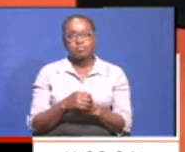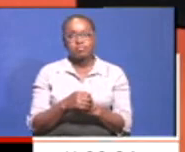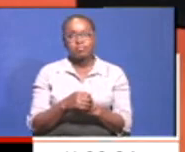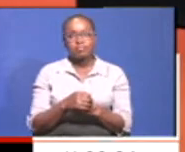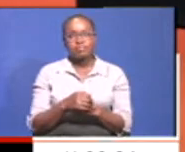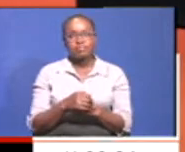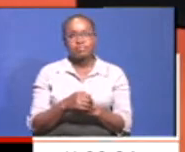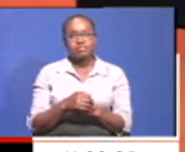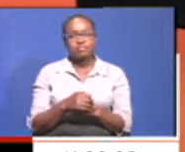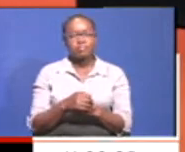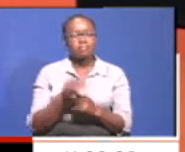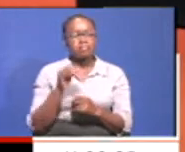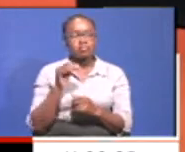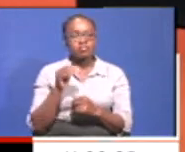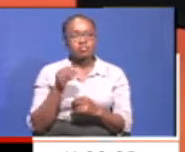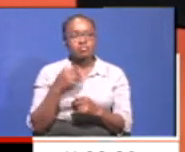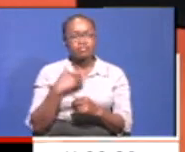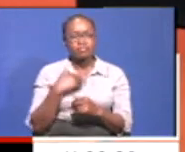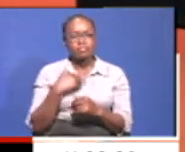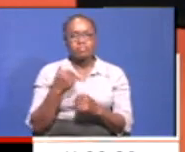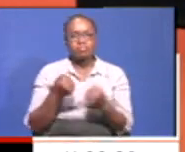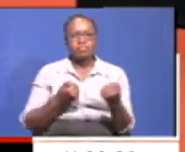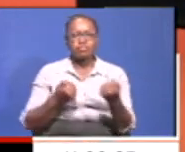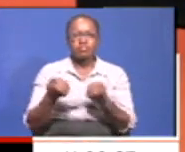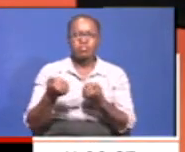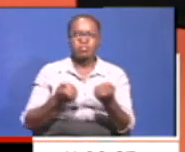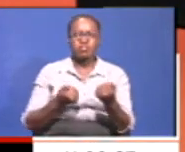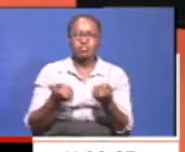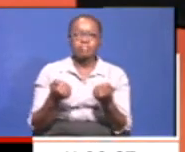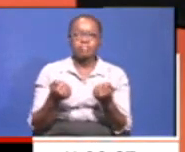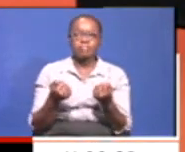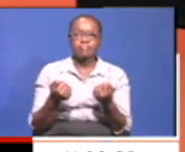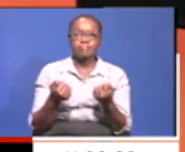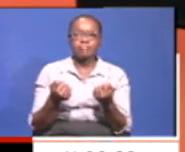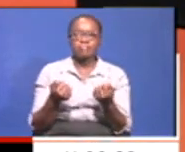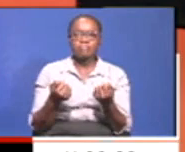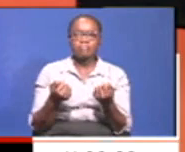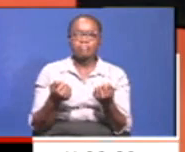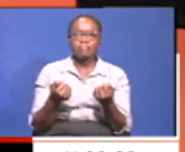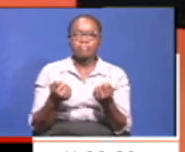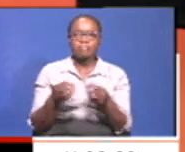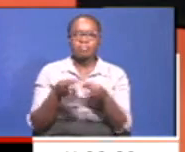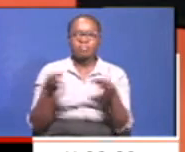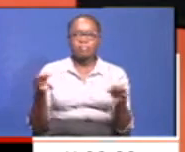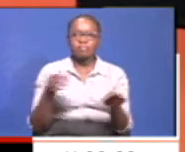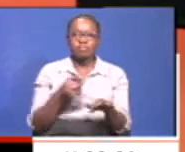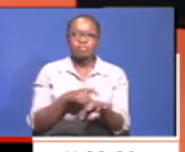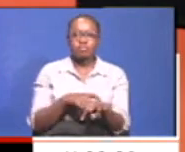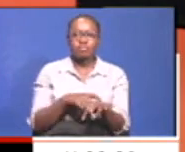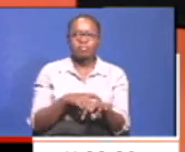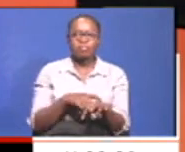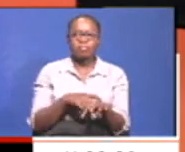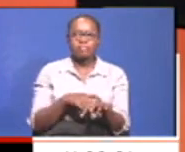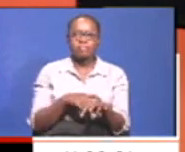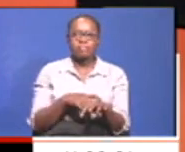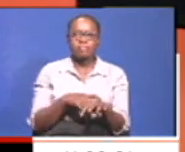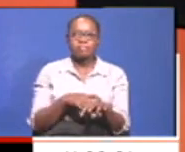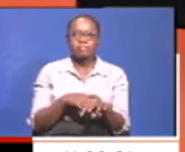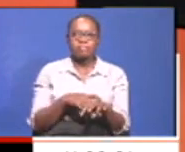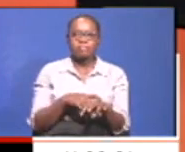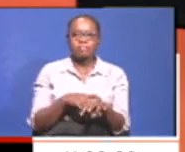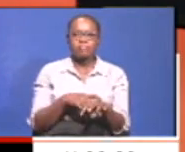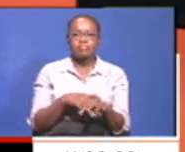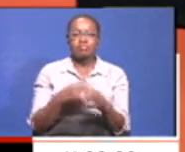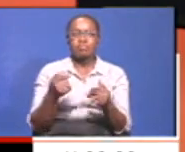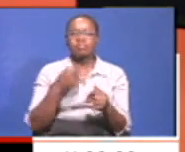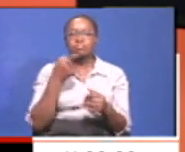driving for a very long time, I'd like, for you to tell us